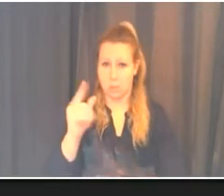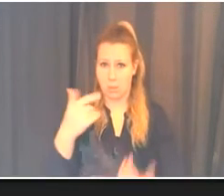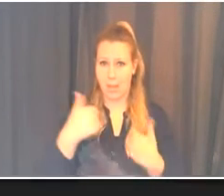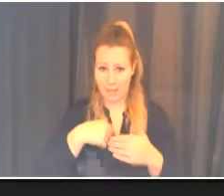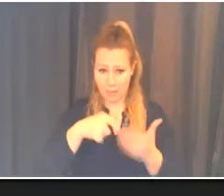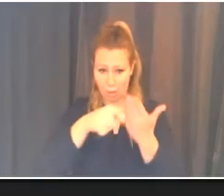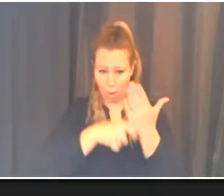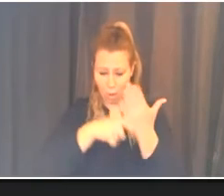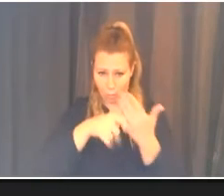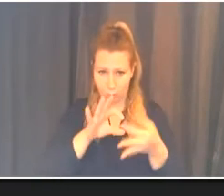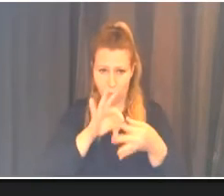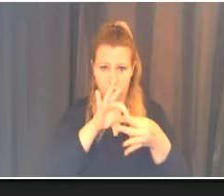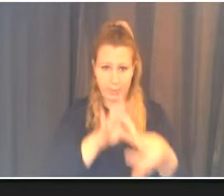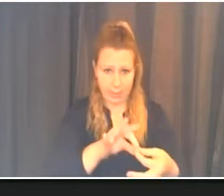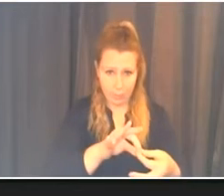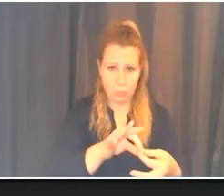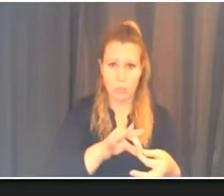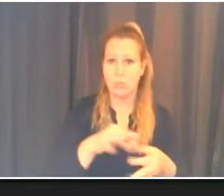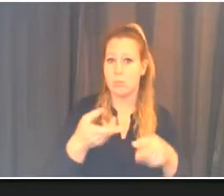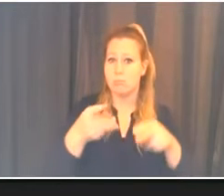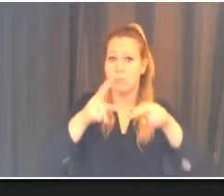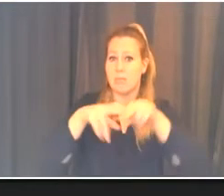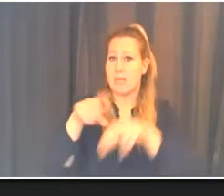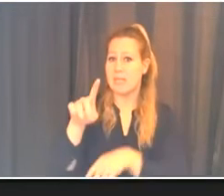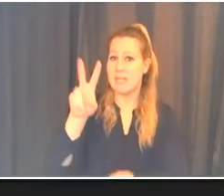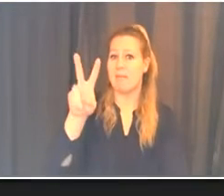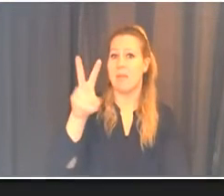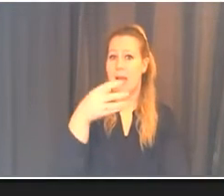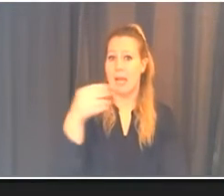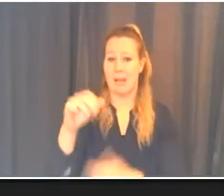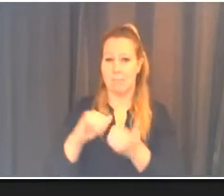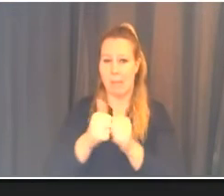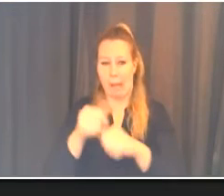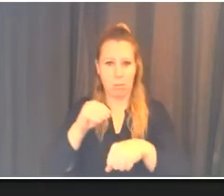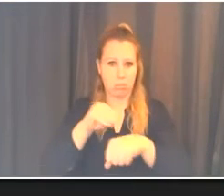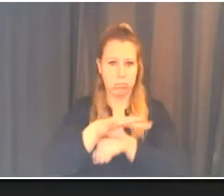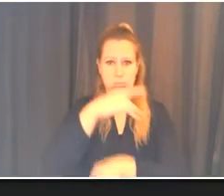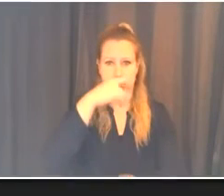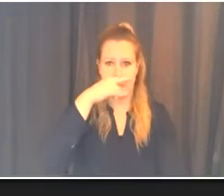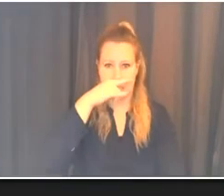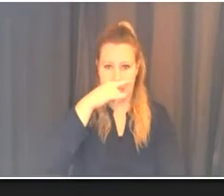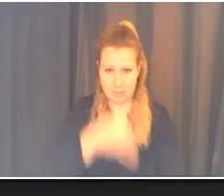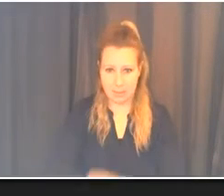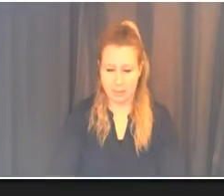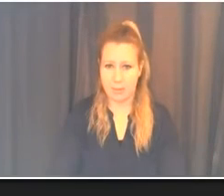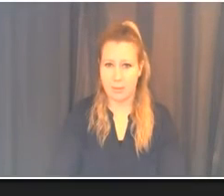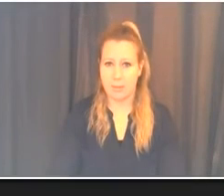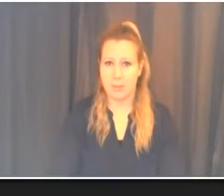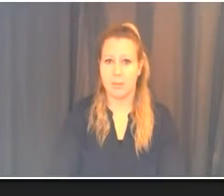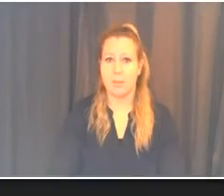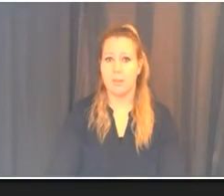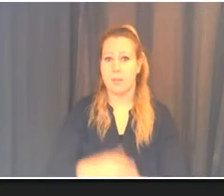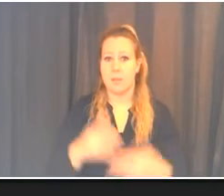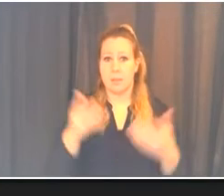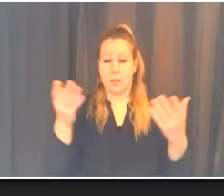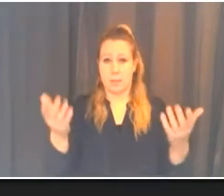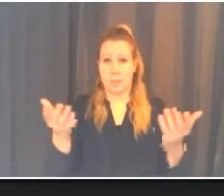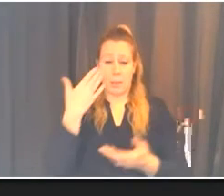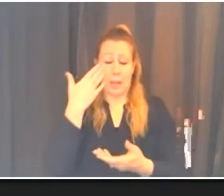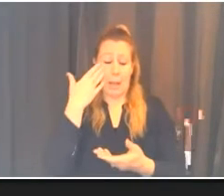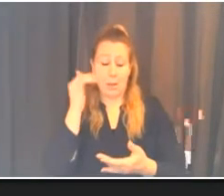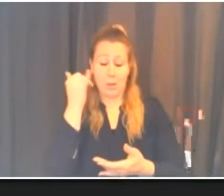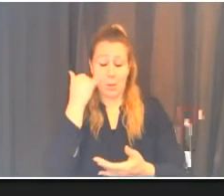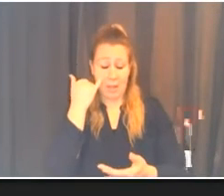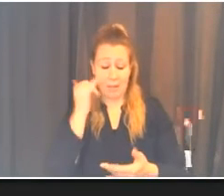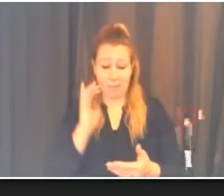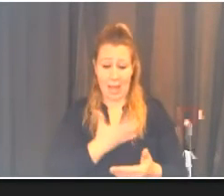low-income latinx immigrant neighborhoods with messaging specifically tailored to them and in those thousands we have reached so many more people in